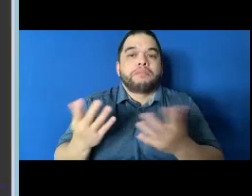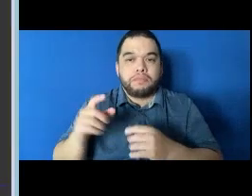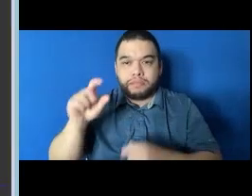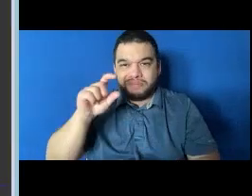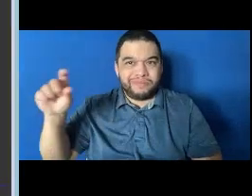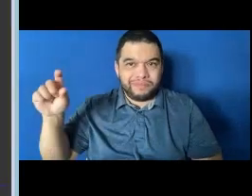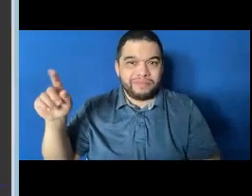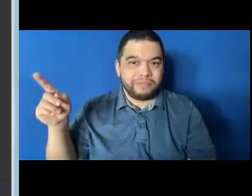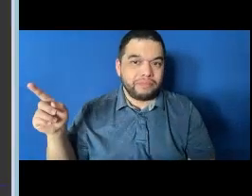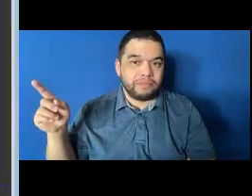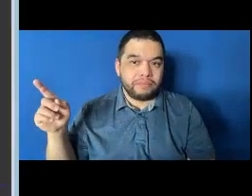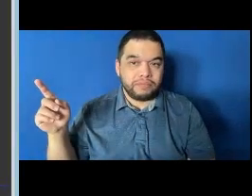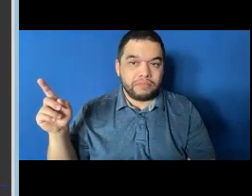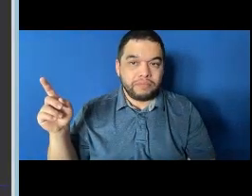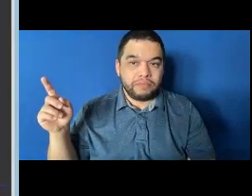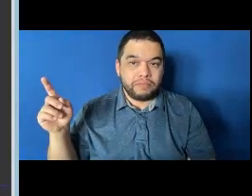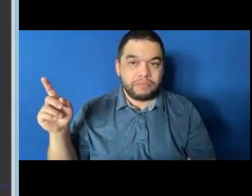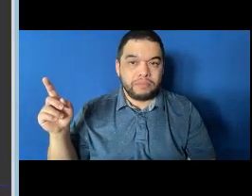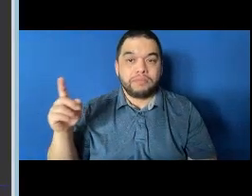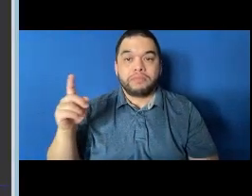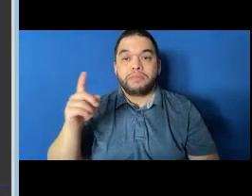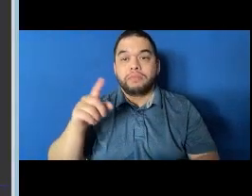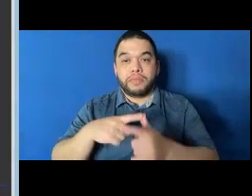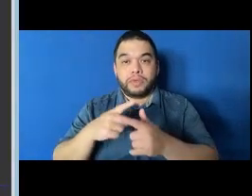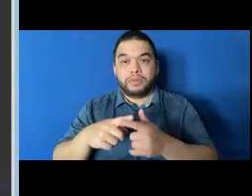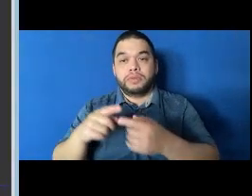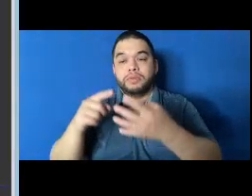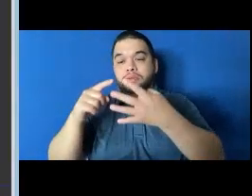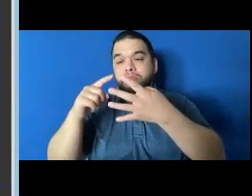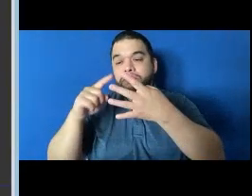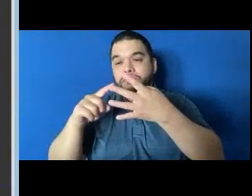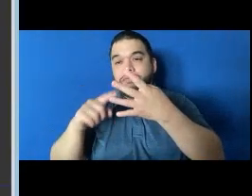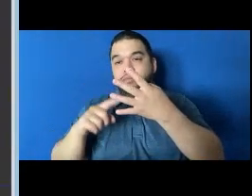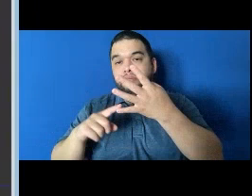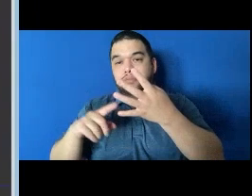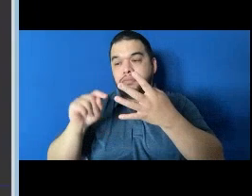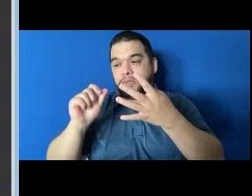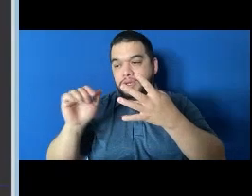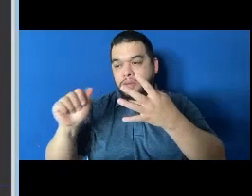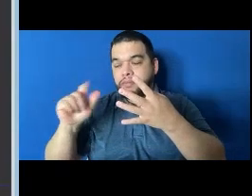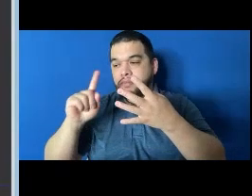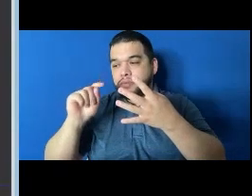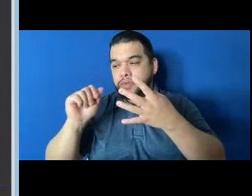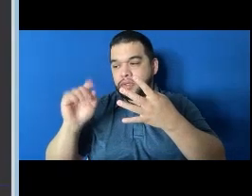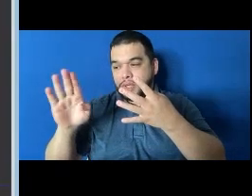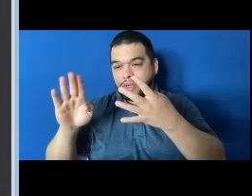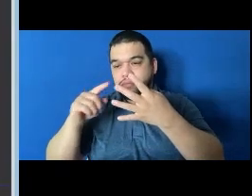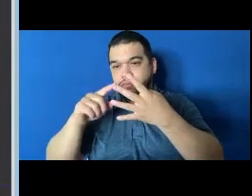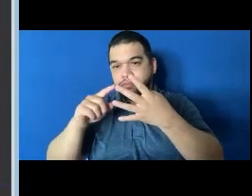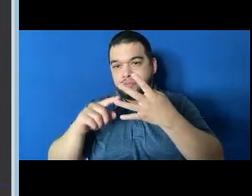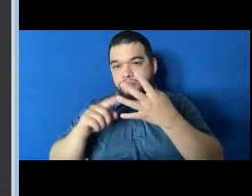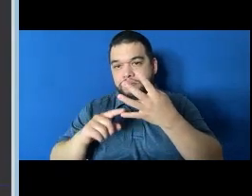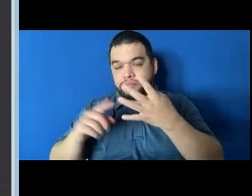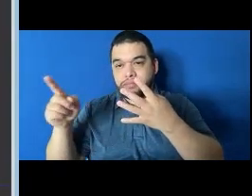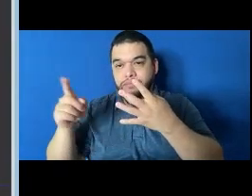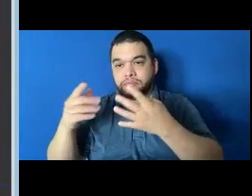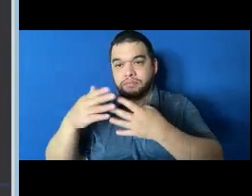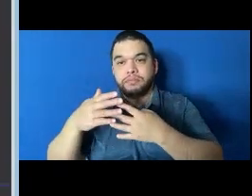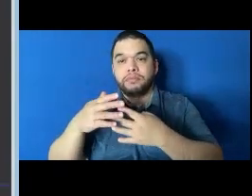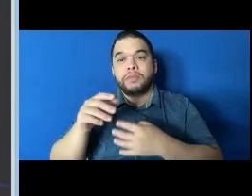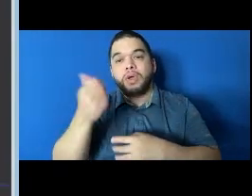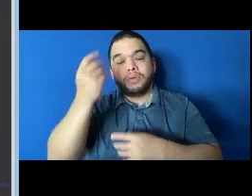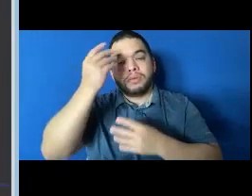próximas That's the first tier. pestañas, ¿qué es lo que The next tier nos estaría is dando otro diferente de